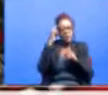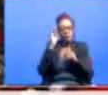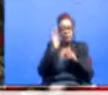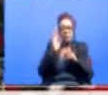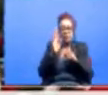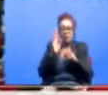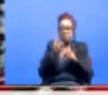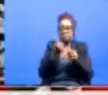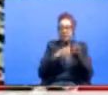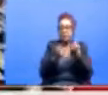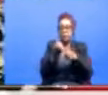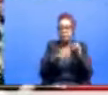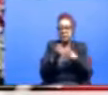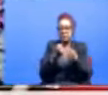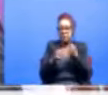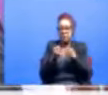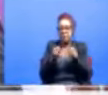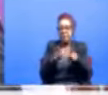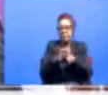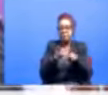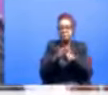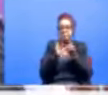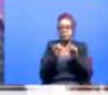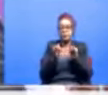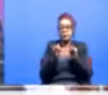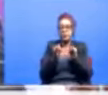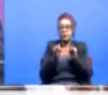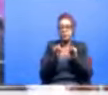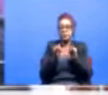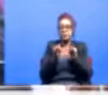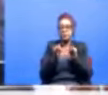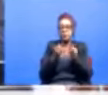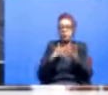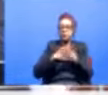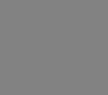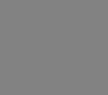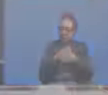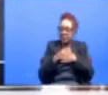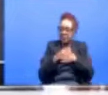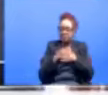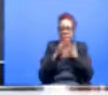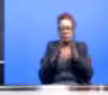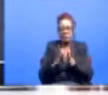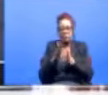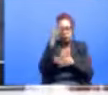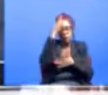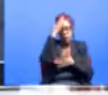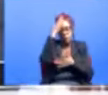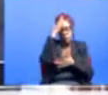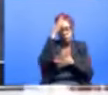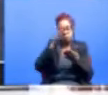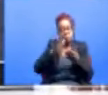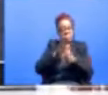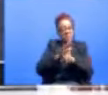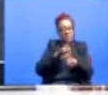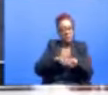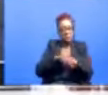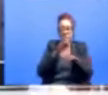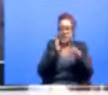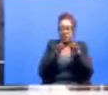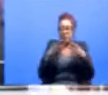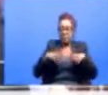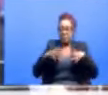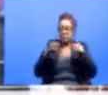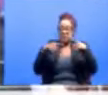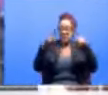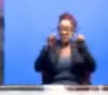and stellar performance in her new species. Alikuwa mtu mnyenyekevu. Unajua mara nyingi watu wakifanikiwa maishani, wakipata